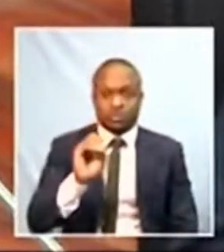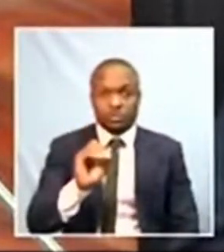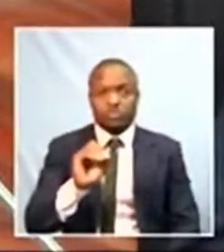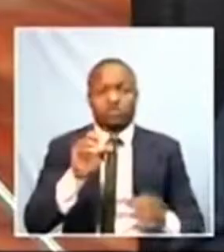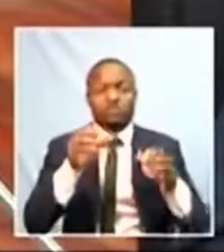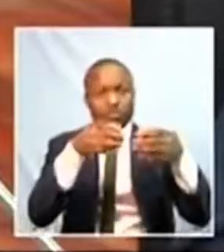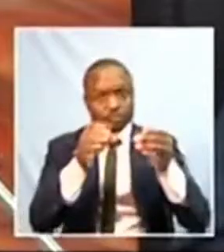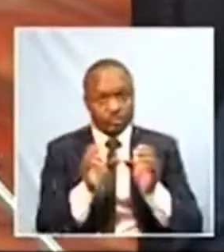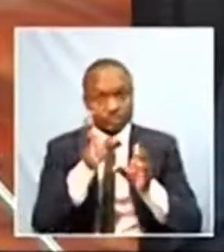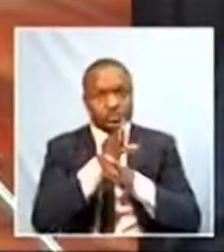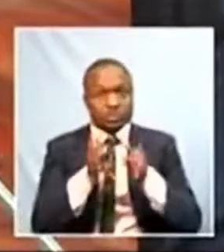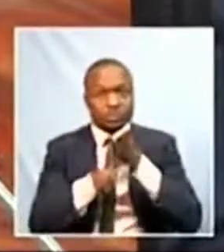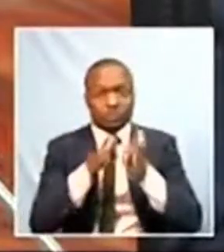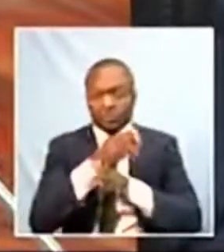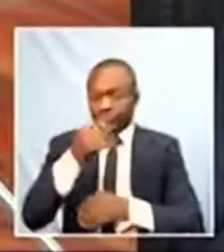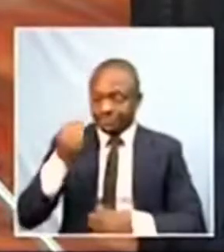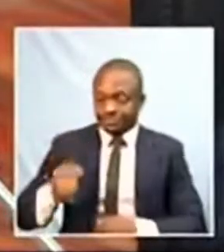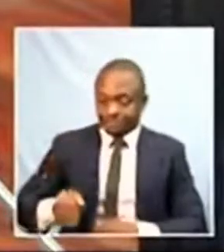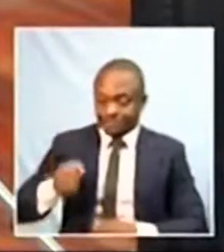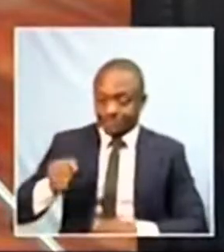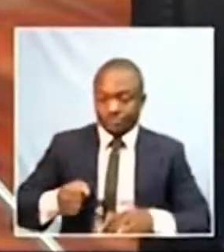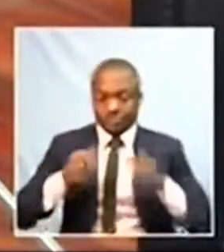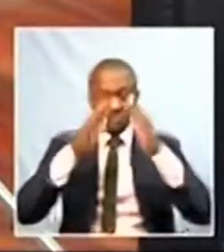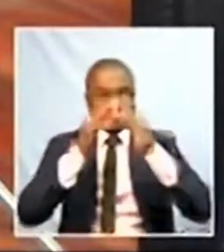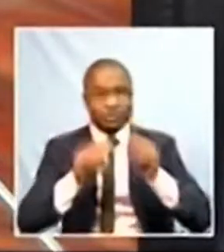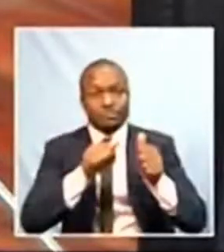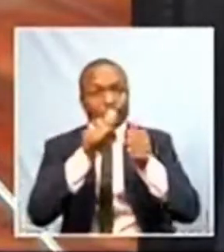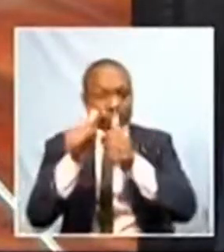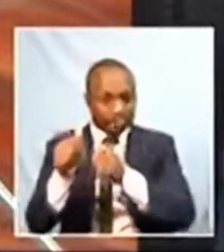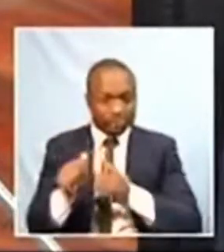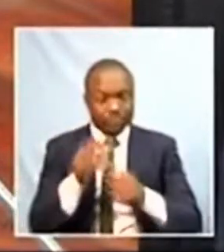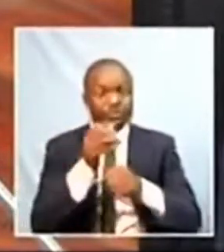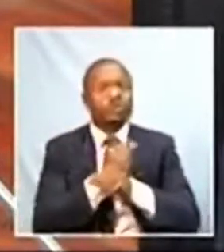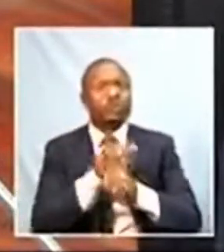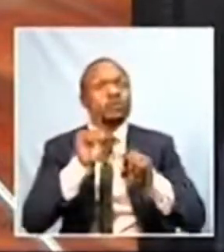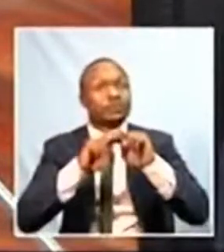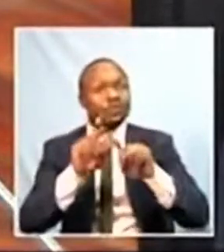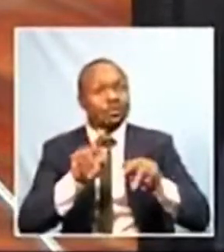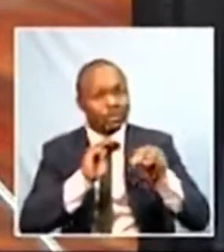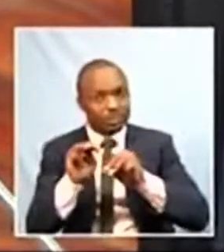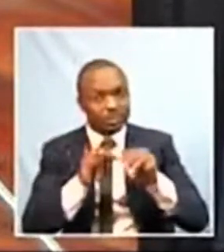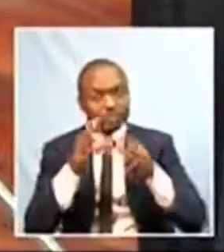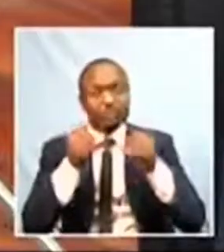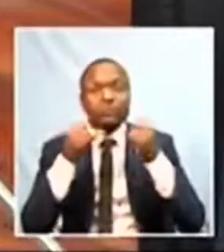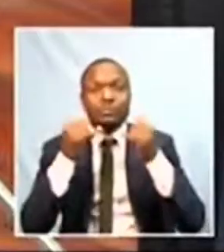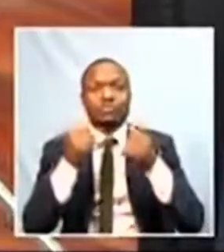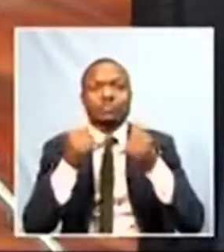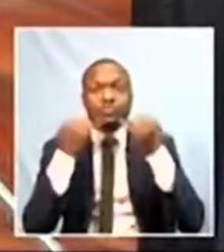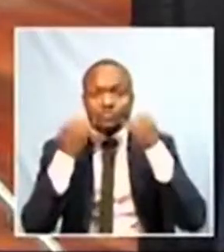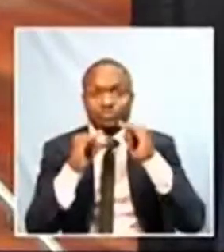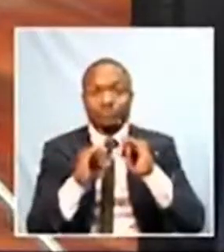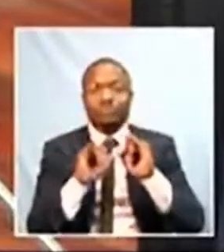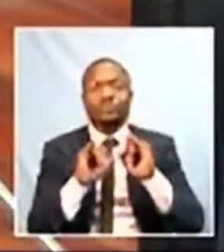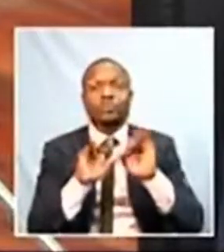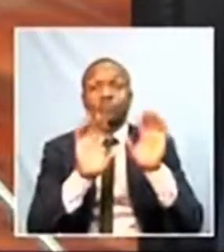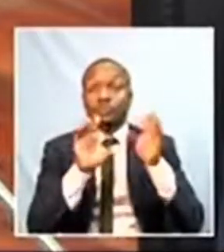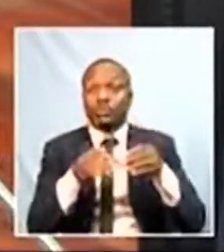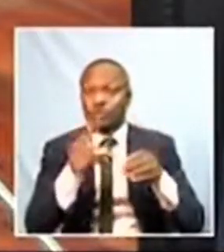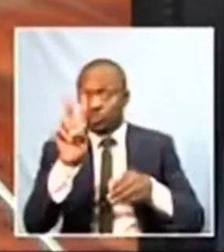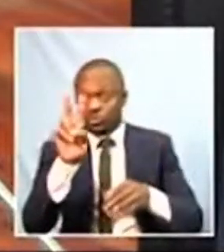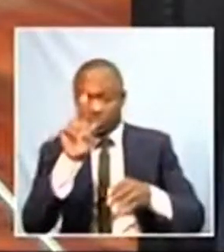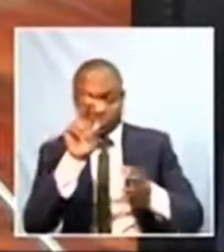the construction of the Chief's Palace. Action taken. Chair, management wishes to report to the committee that the 2